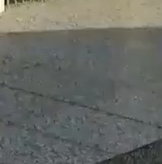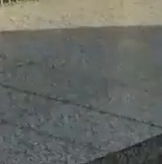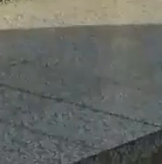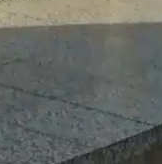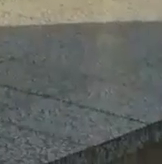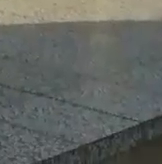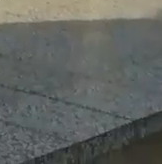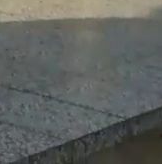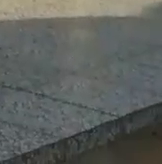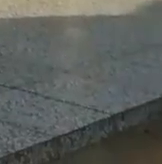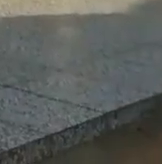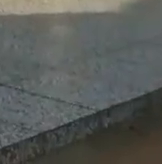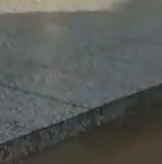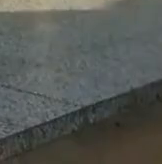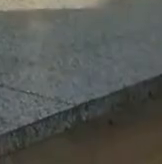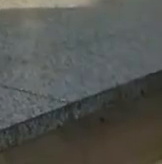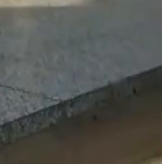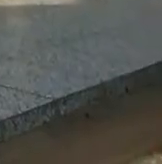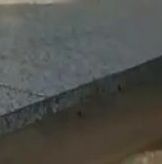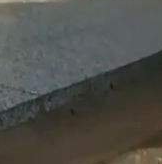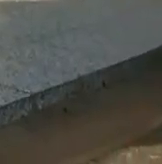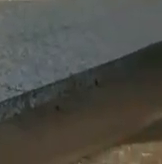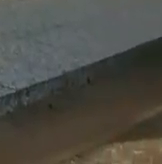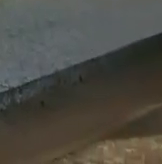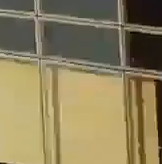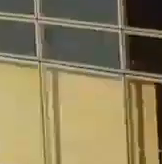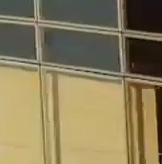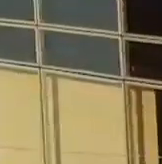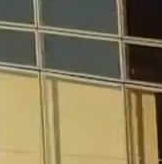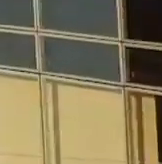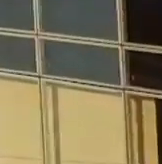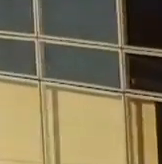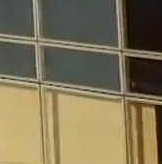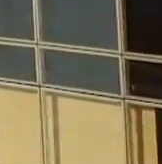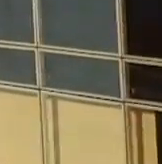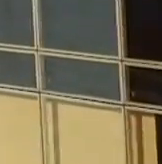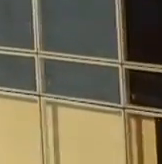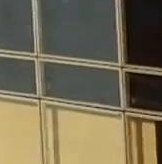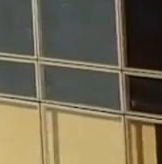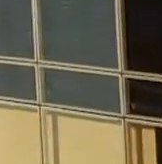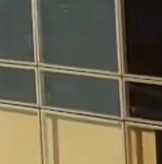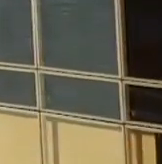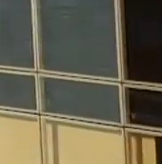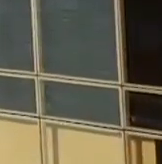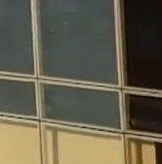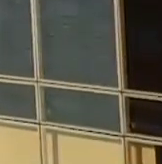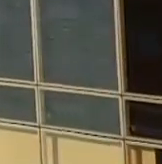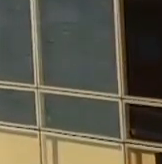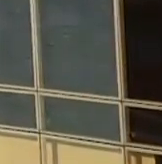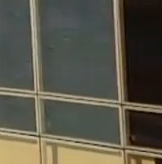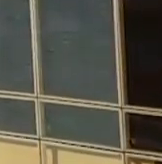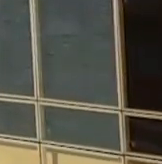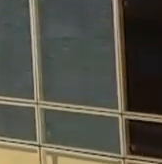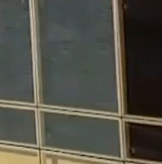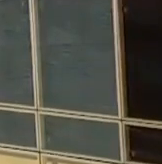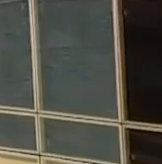also pay attention to fulfill its social role, helping its members or all the